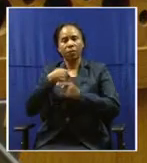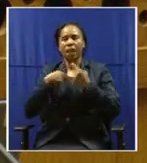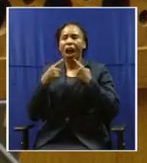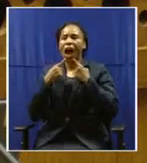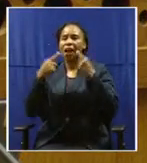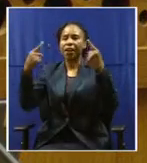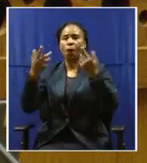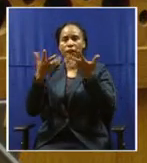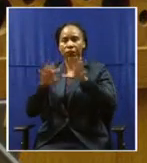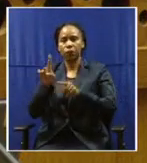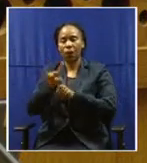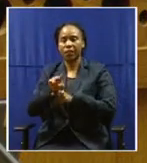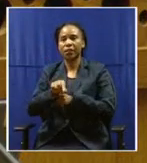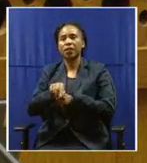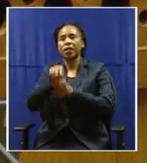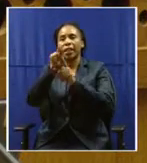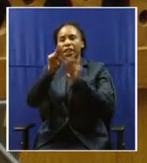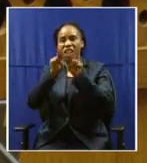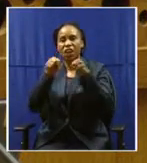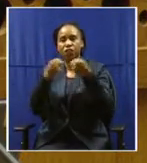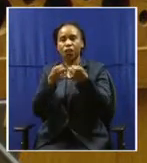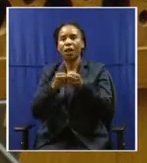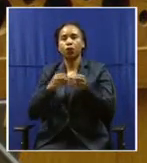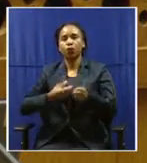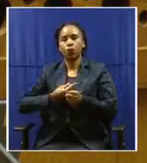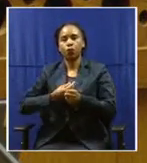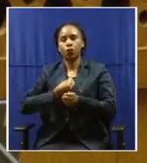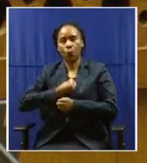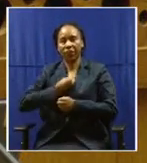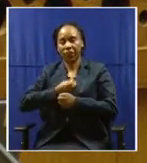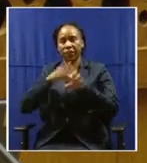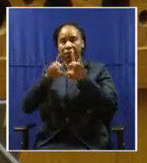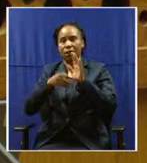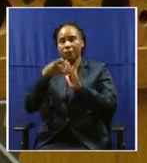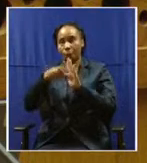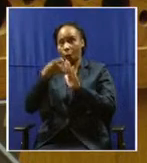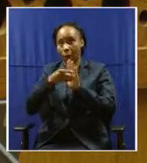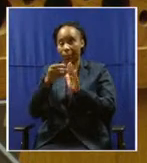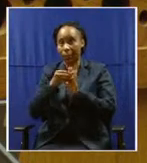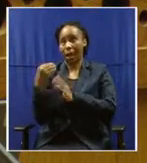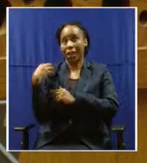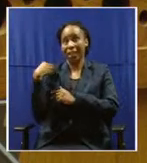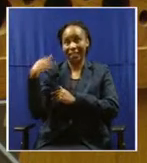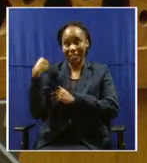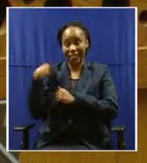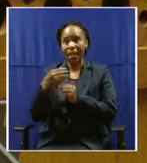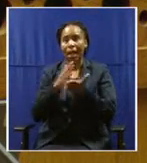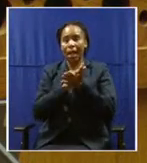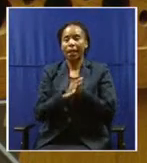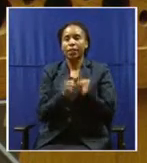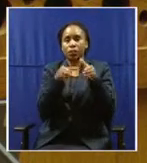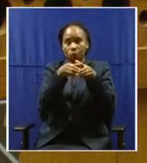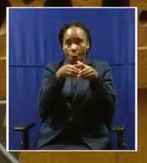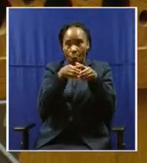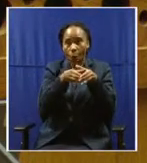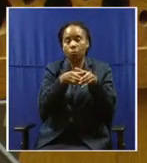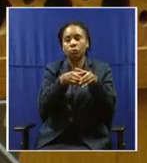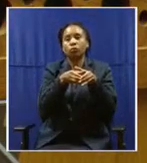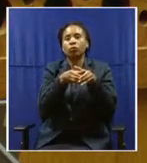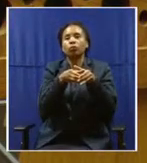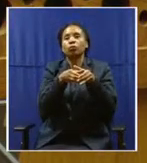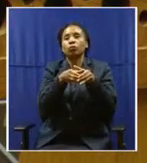National Youth Development Agency and the Department of Small Business Development would